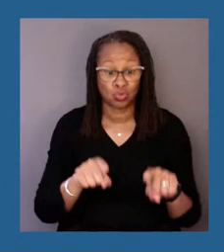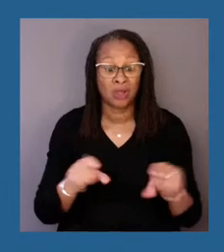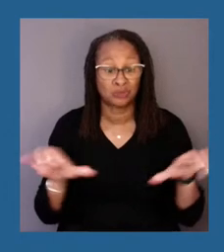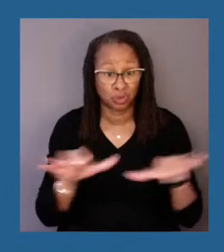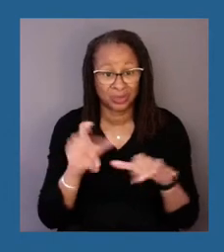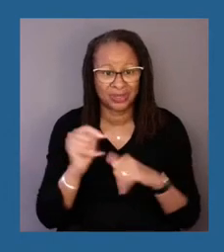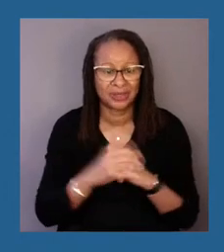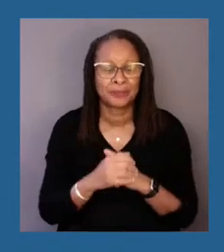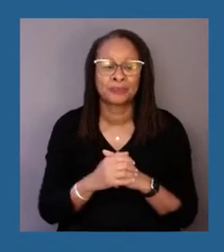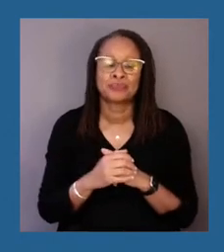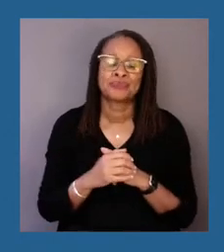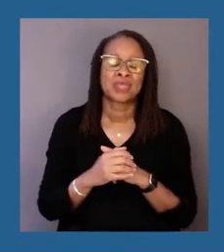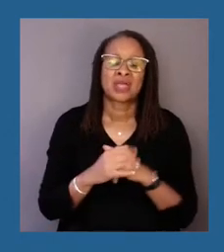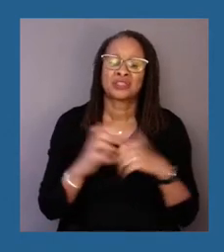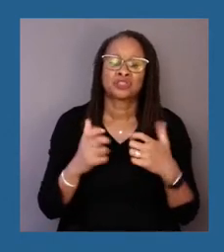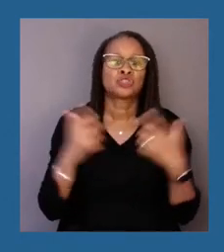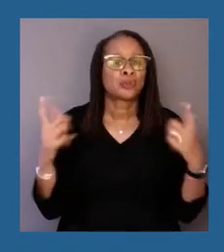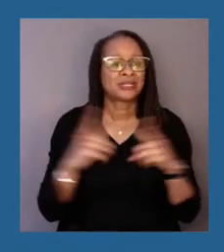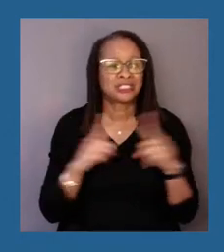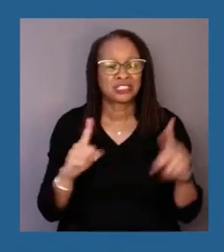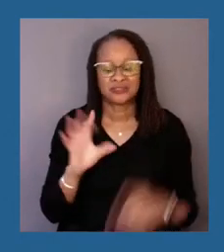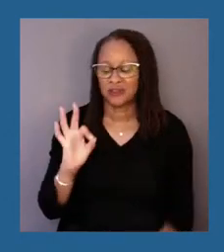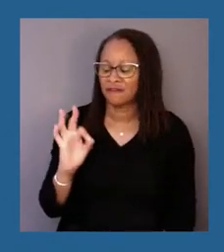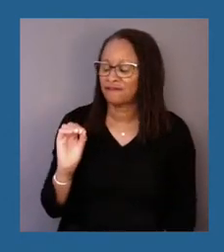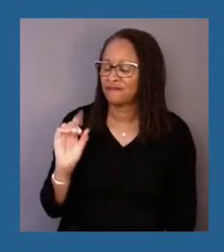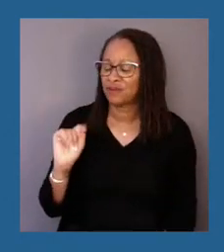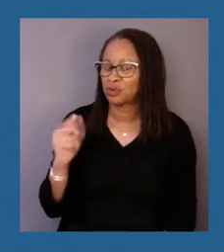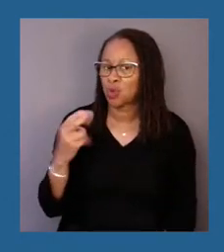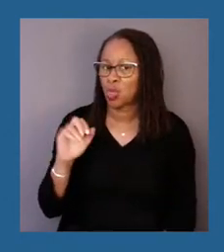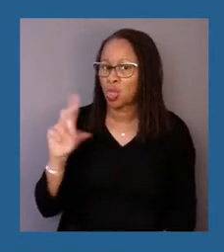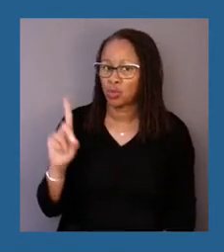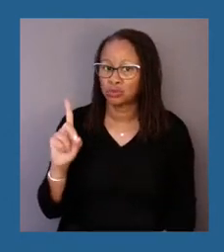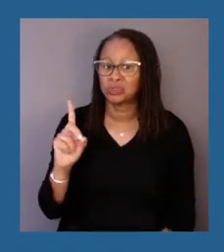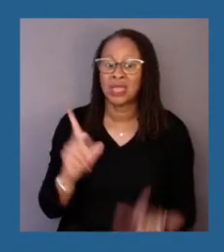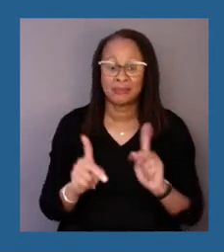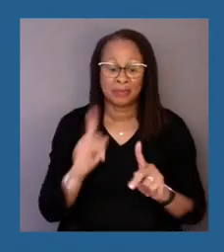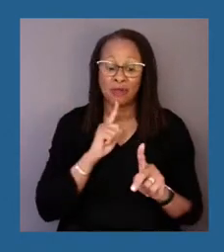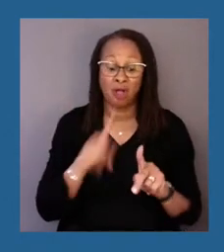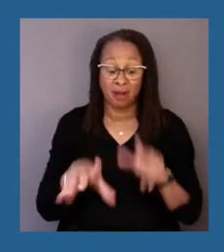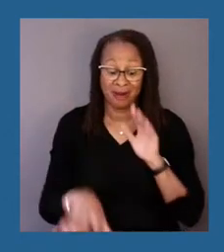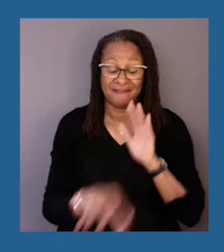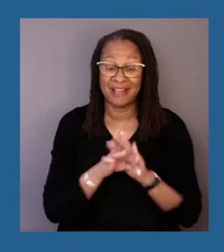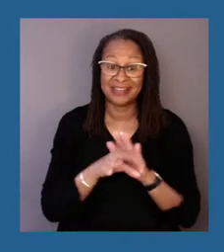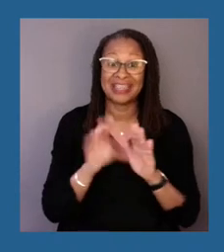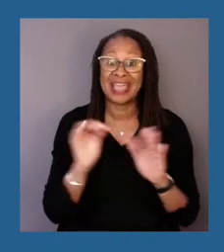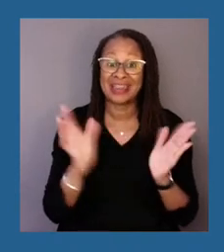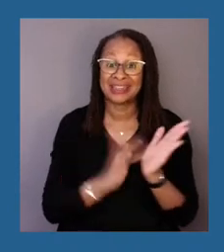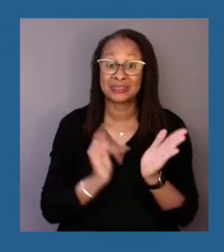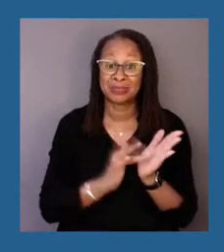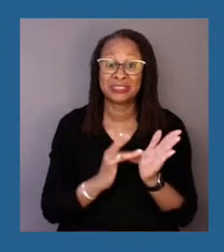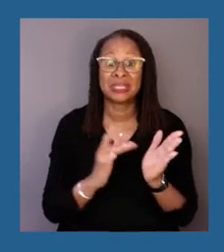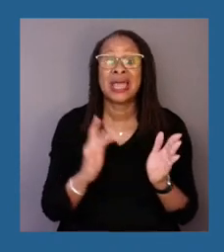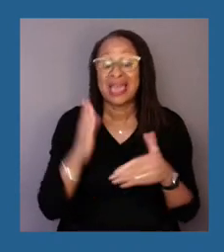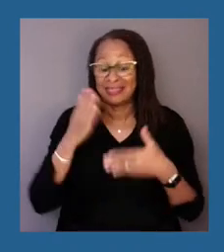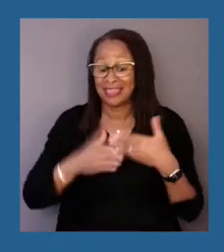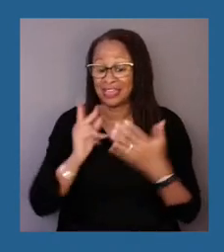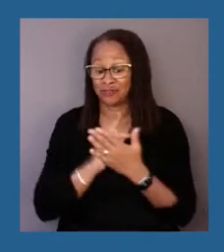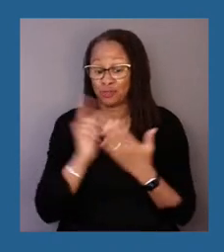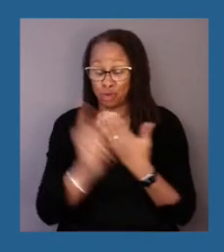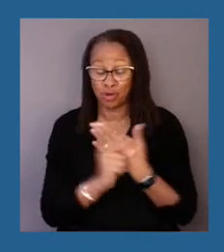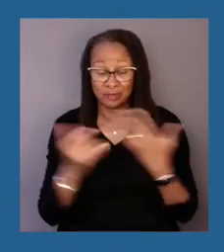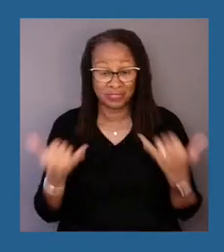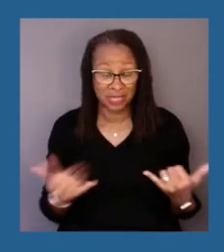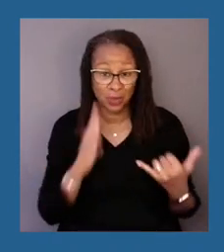are so many different footholds that people are finding and exploiting. And when we make a call to action at the end of the show, I'll say just a little bit more about